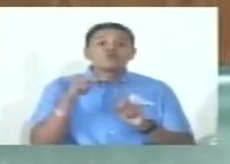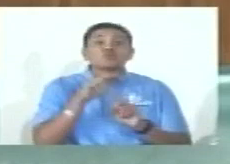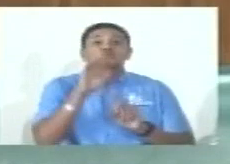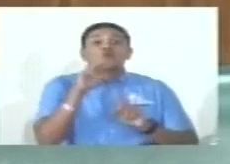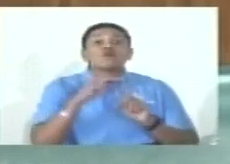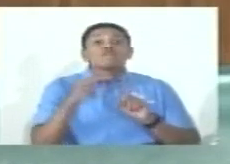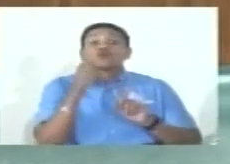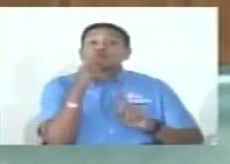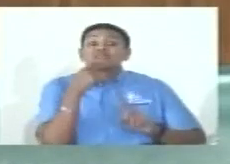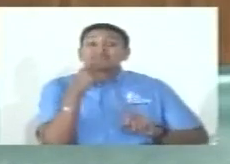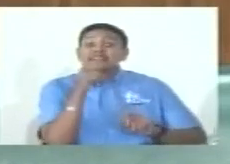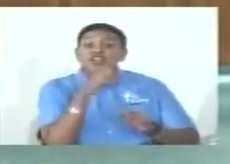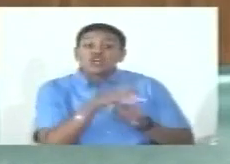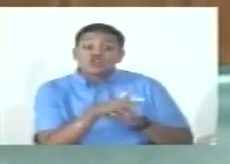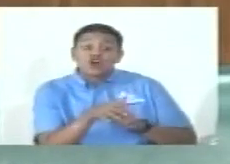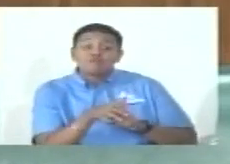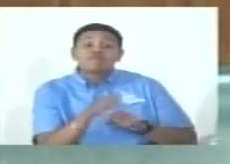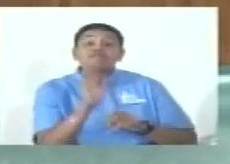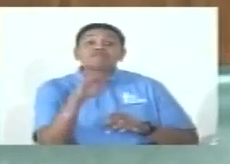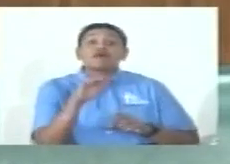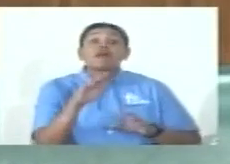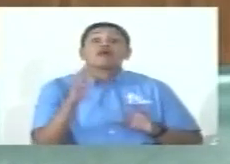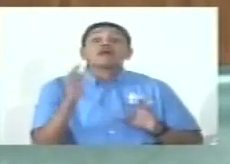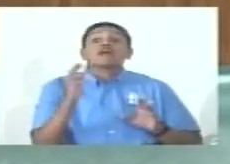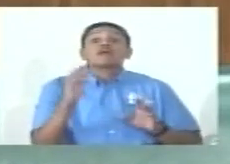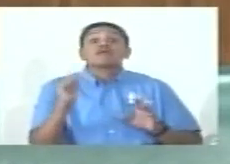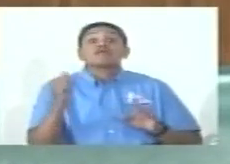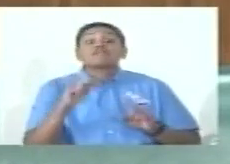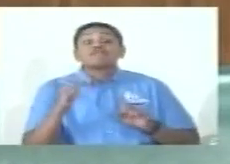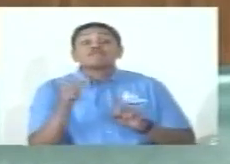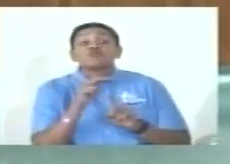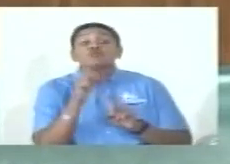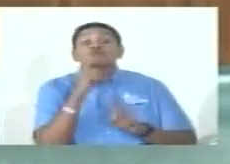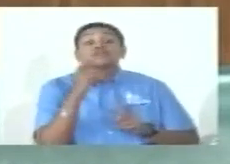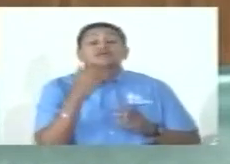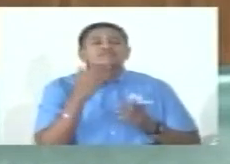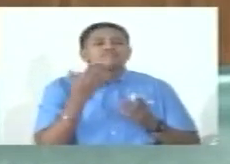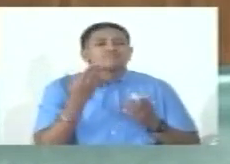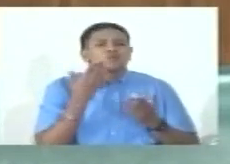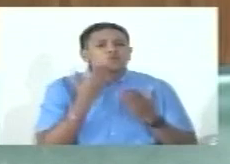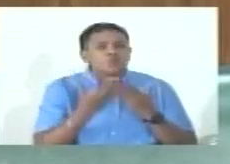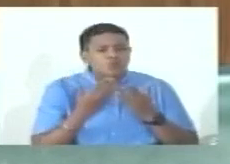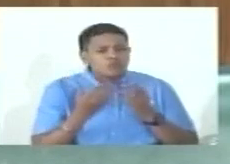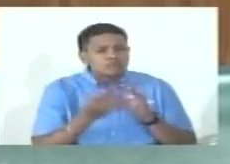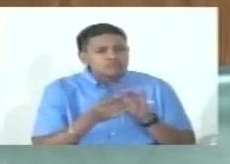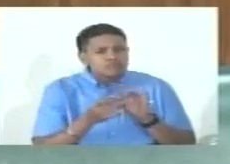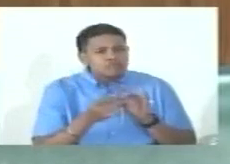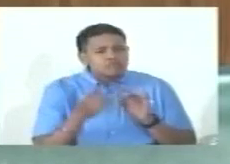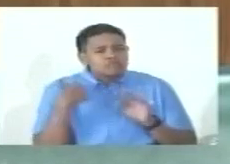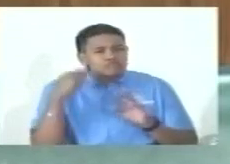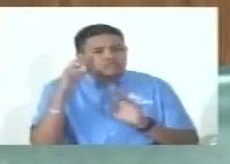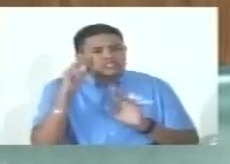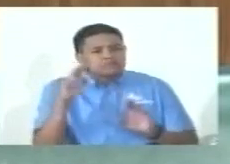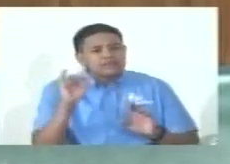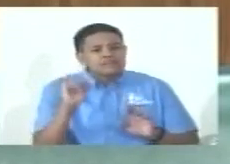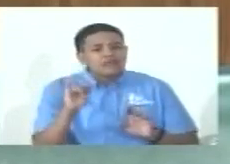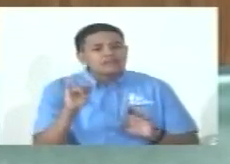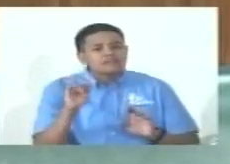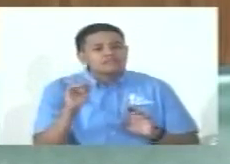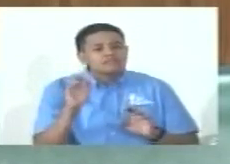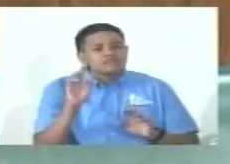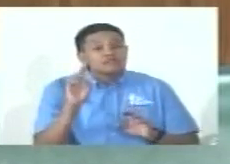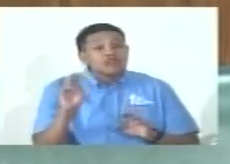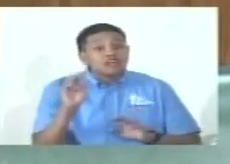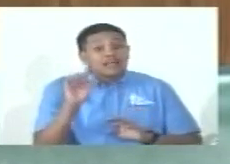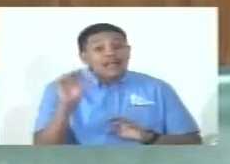a good move and I respect it. And that was the power of that little call from Dr. Galimore that has stuck